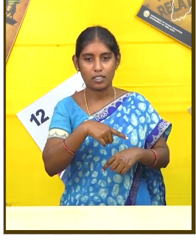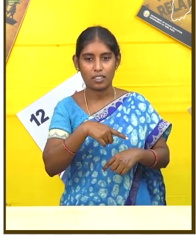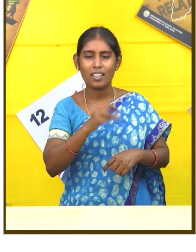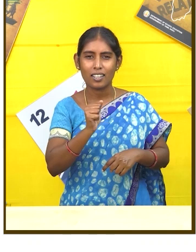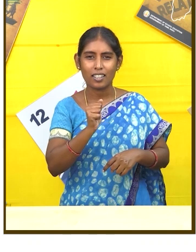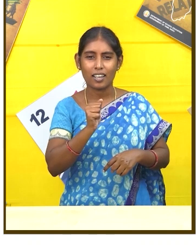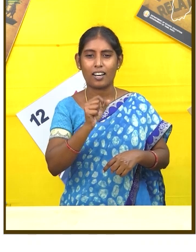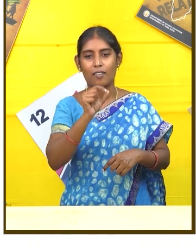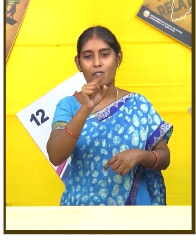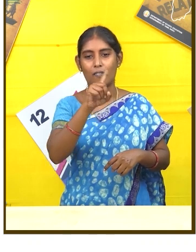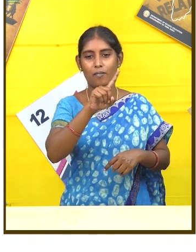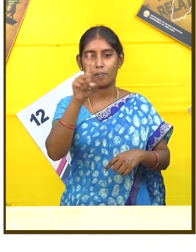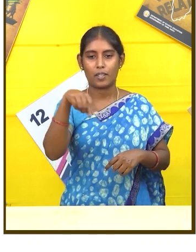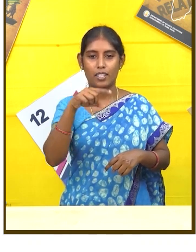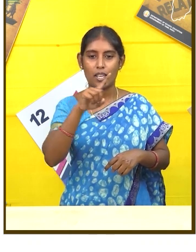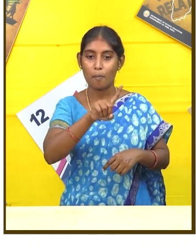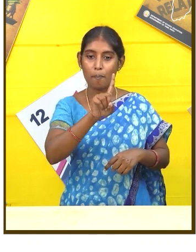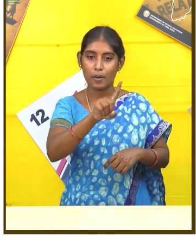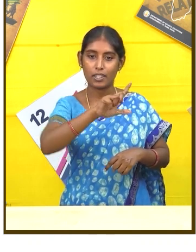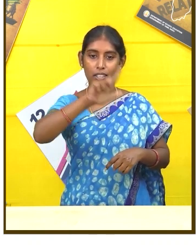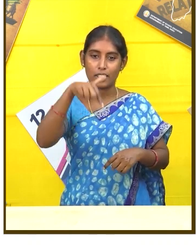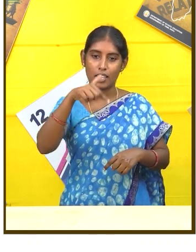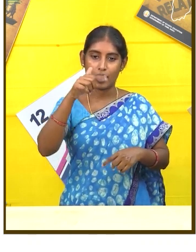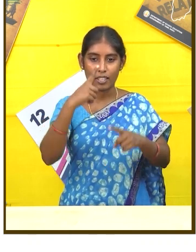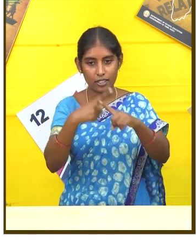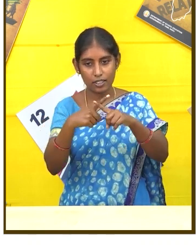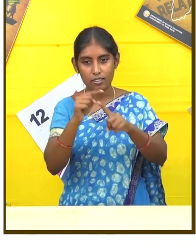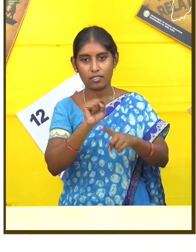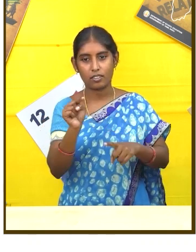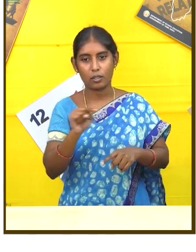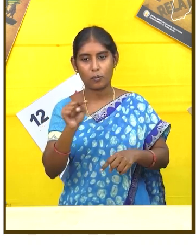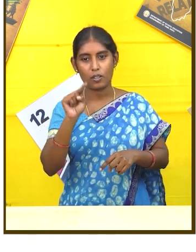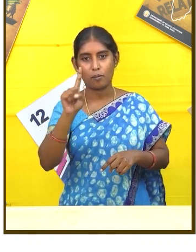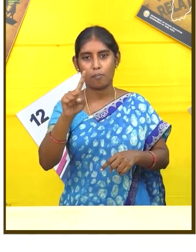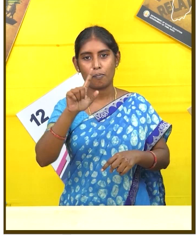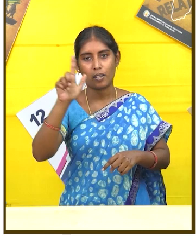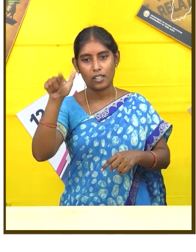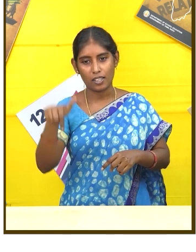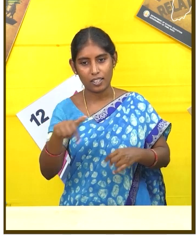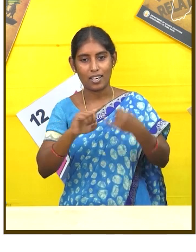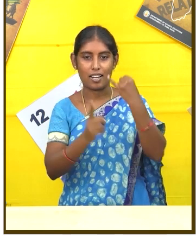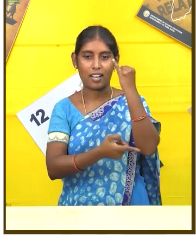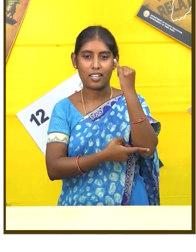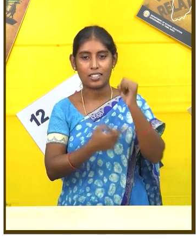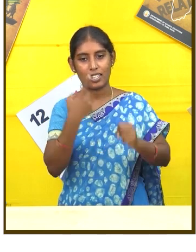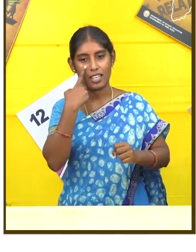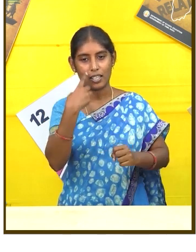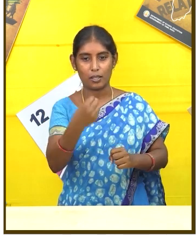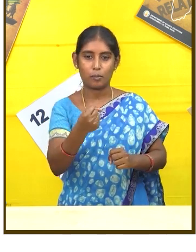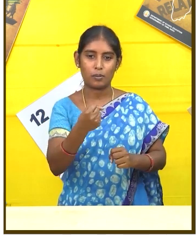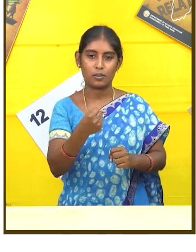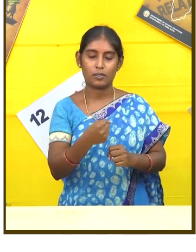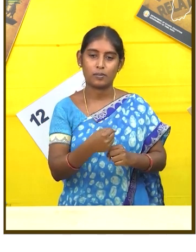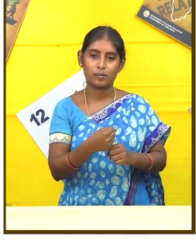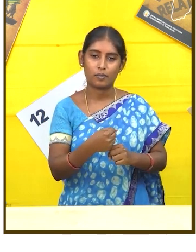20x minus 3x become 70x. 4y and 4y we may cancel it. Afterwards,